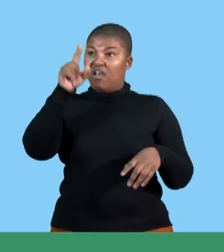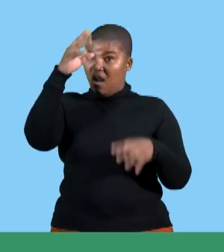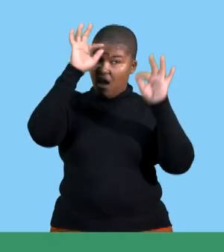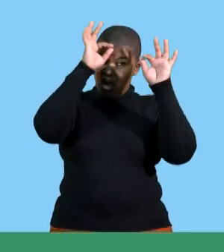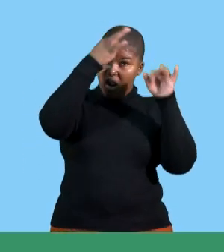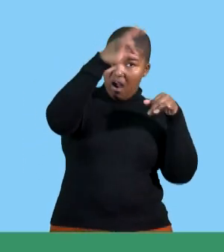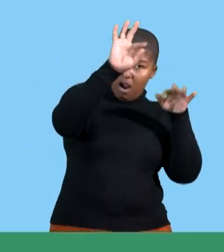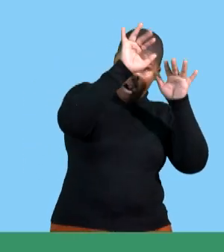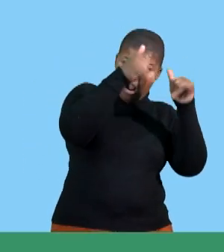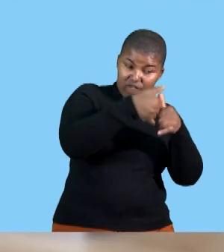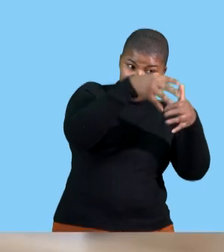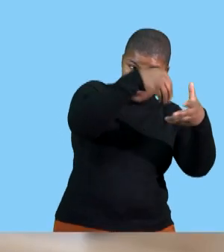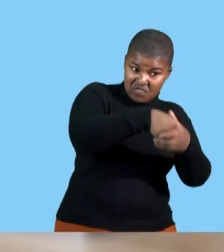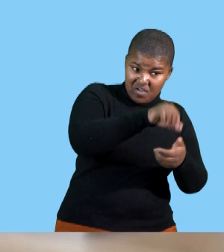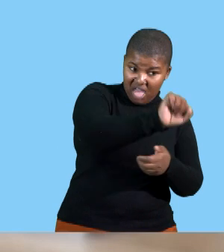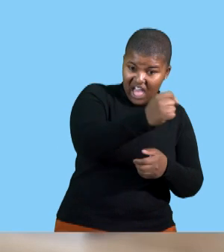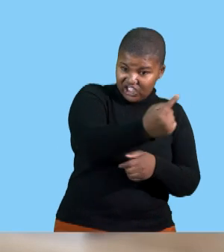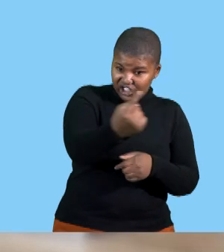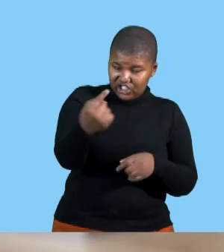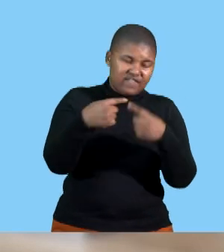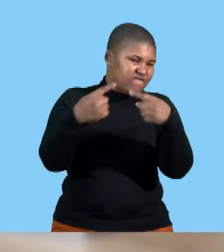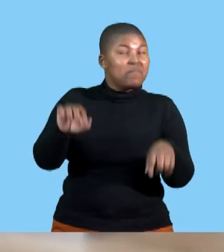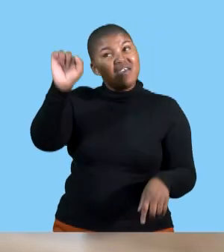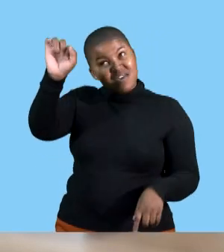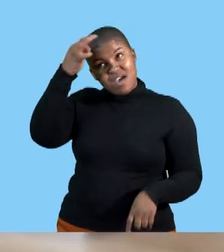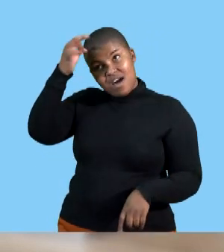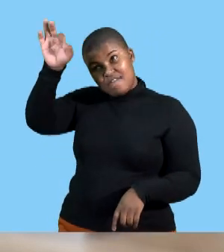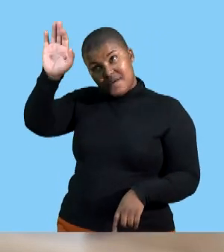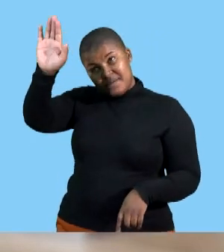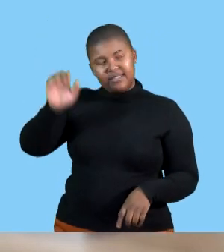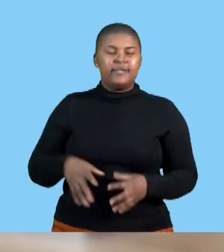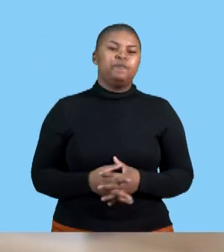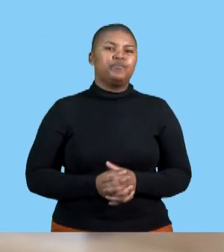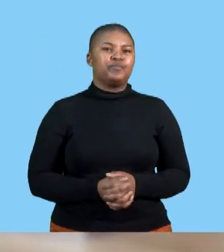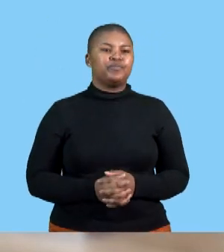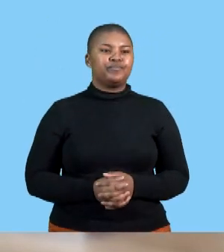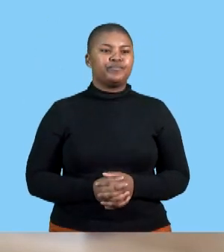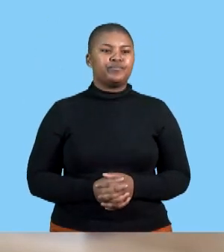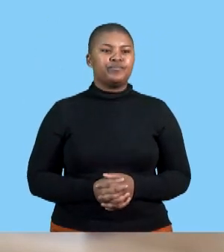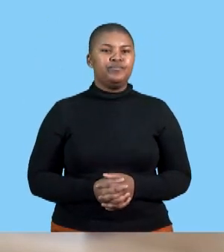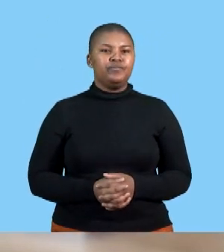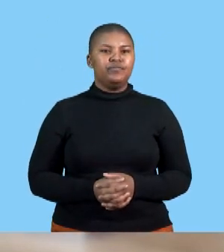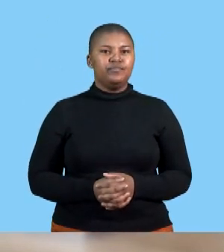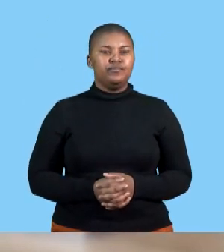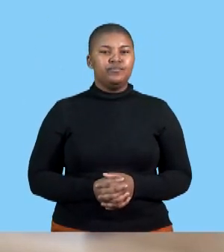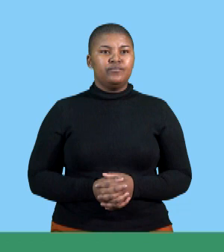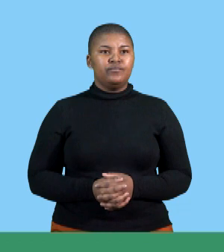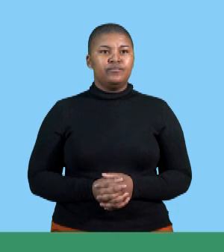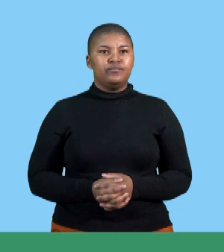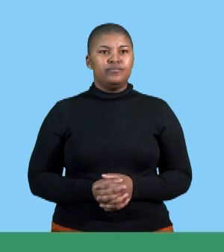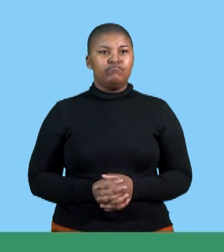individuals, but they belong to the government himself. Let's move on to the third question. Discuss